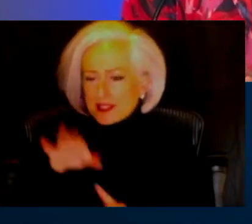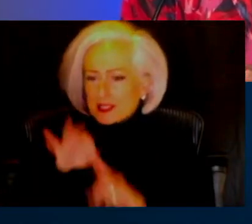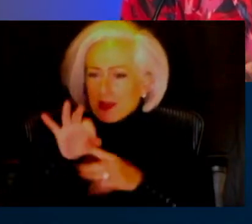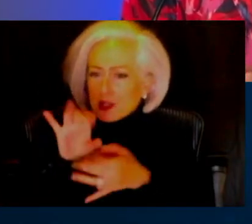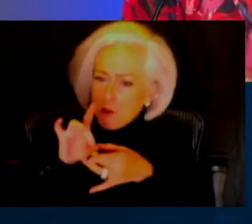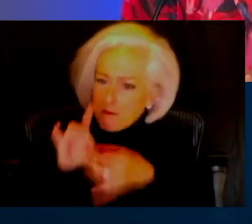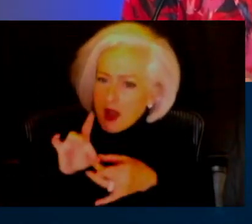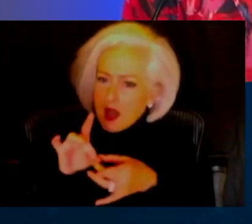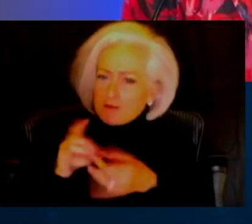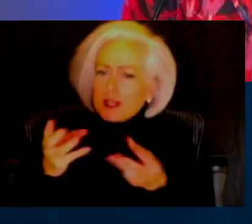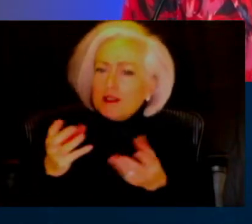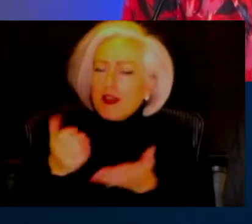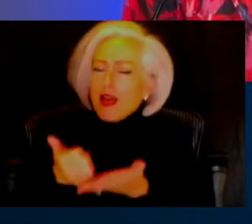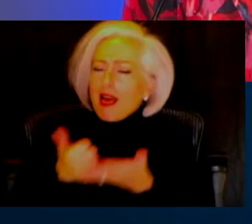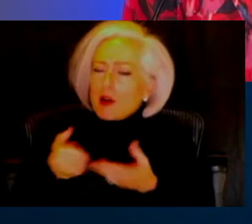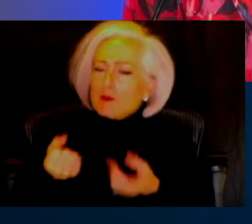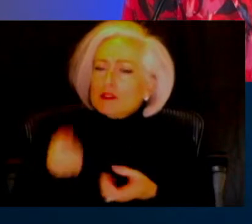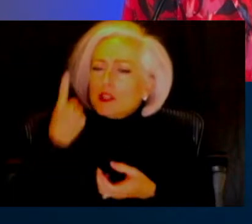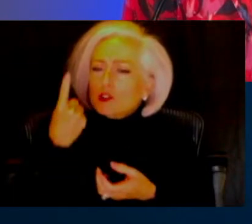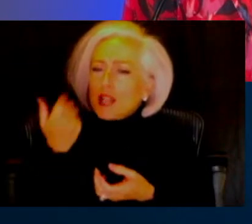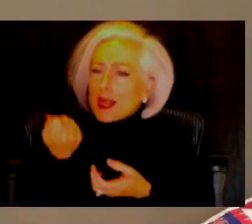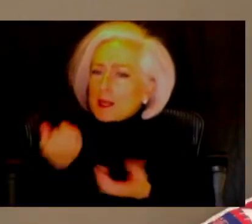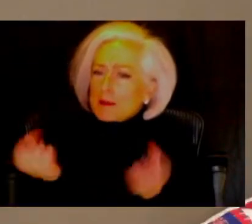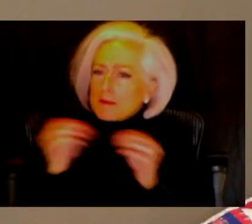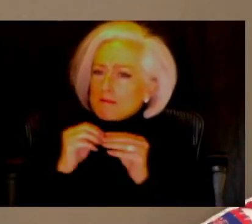little bit more and how important they are.